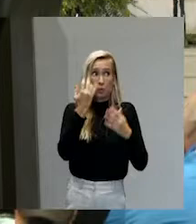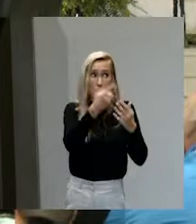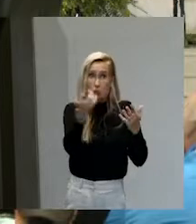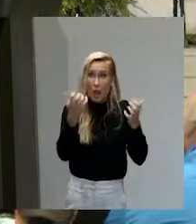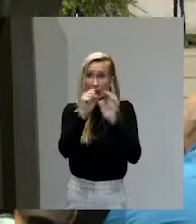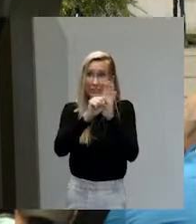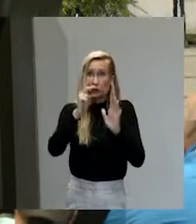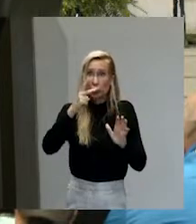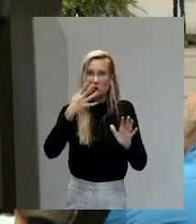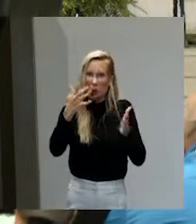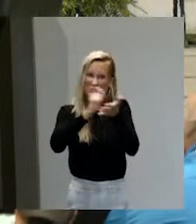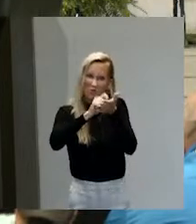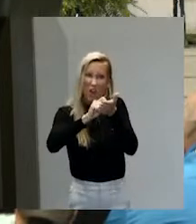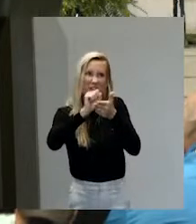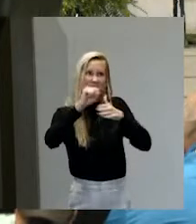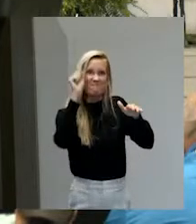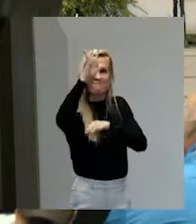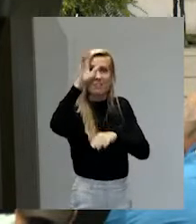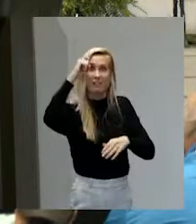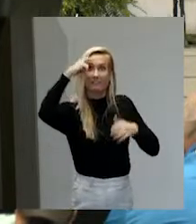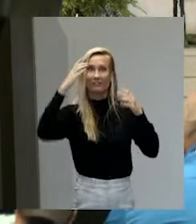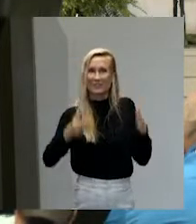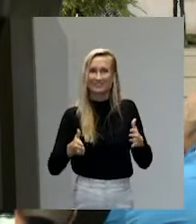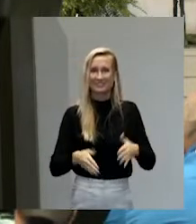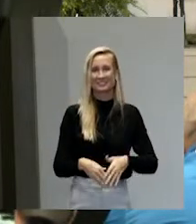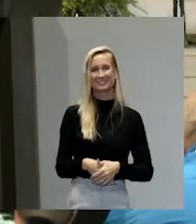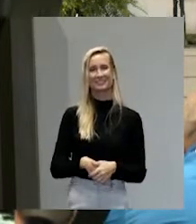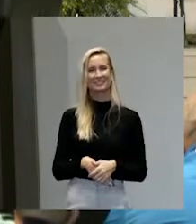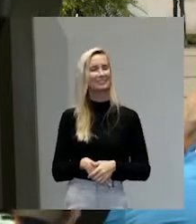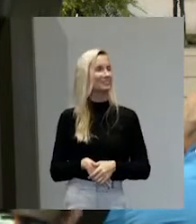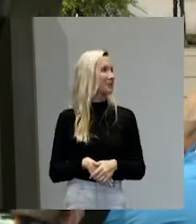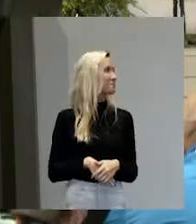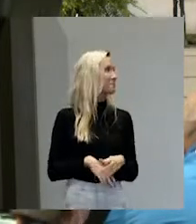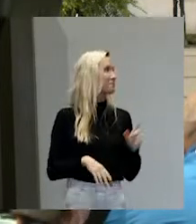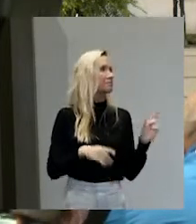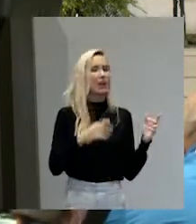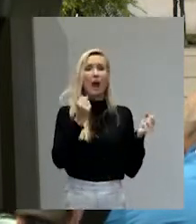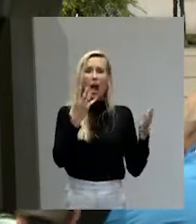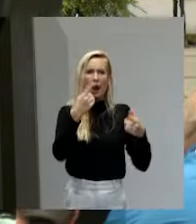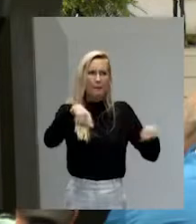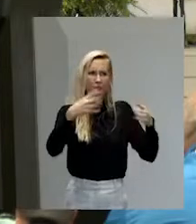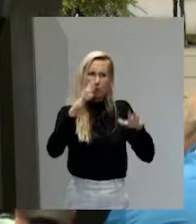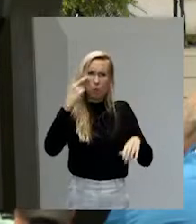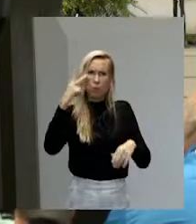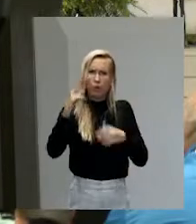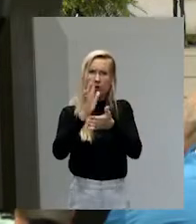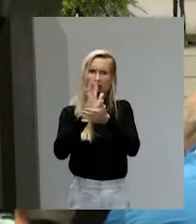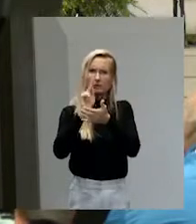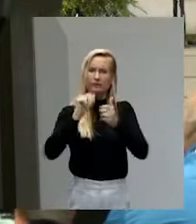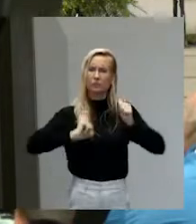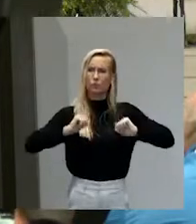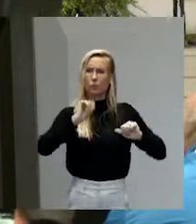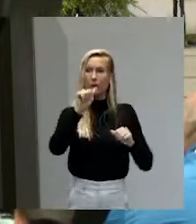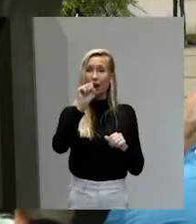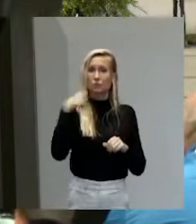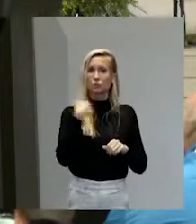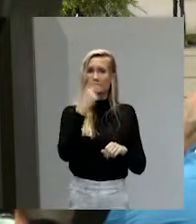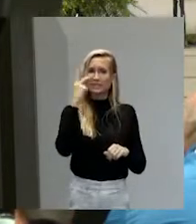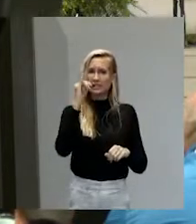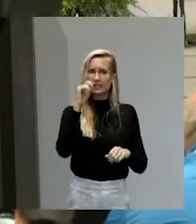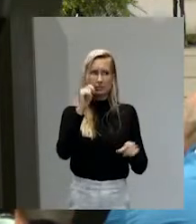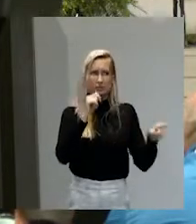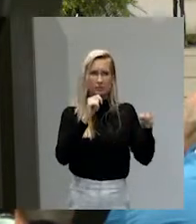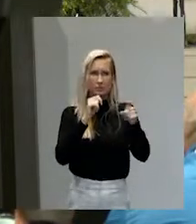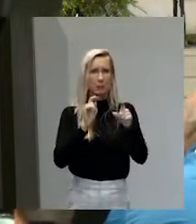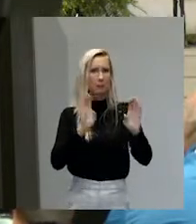How many people in the audience have actually seen As We See It? Oh, cool. Oh, there we go. Thank you. How